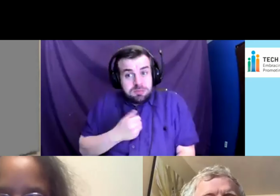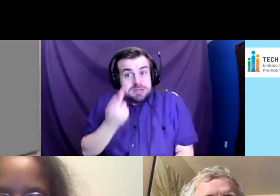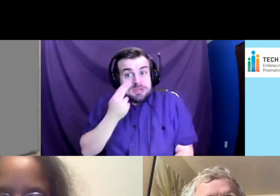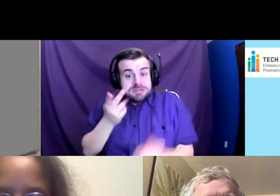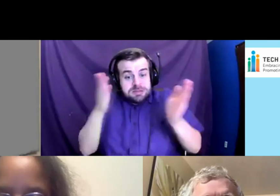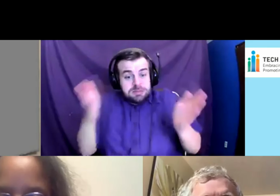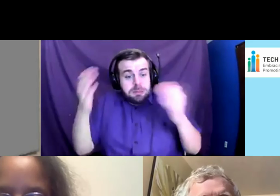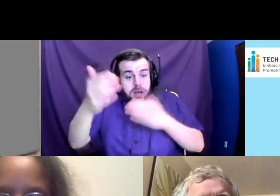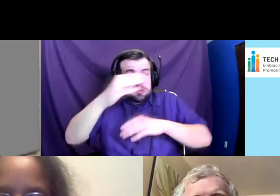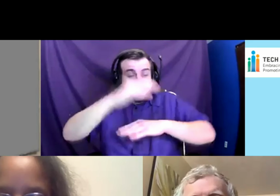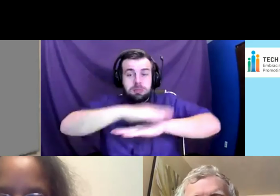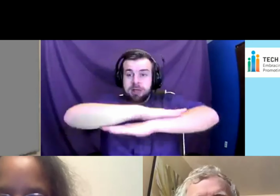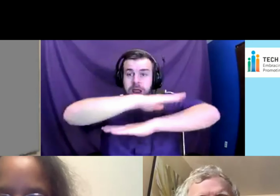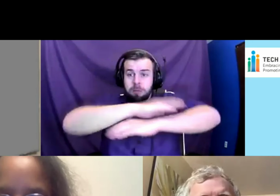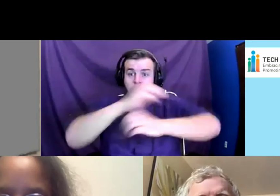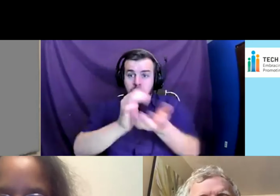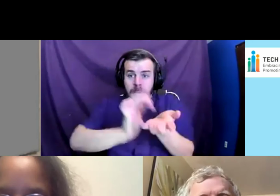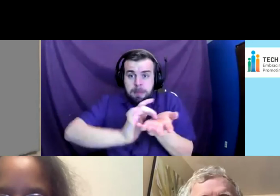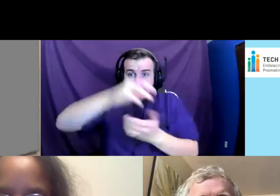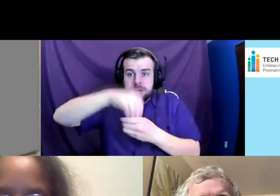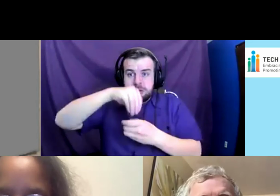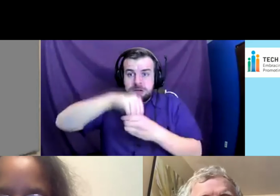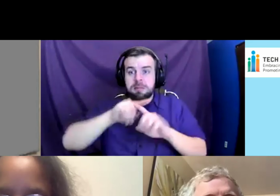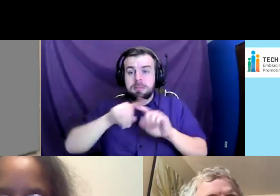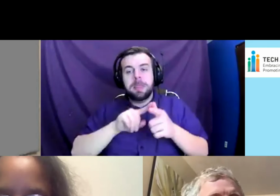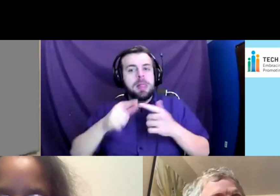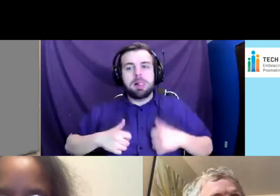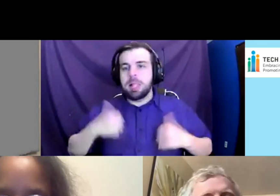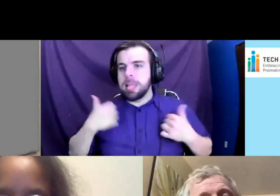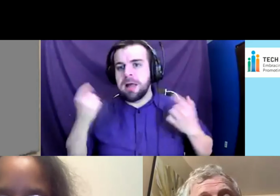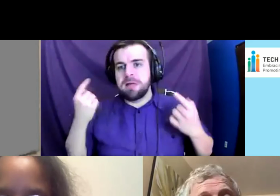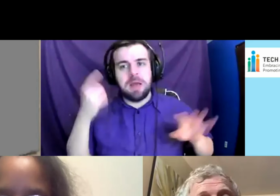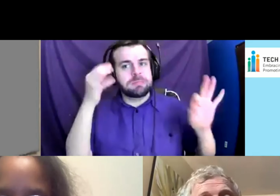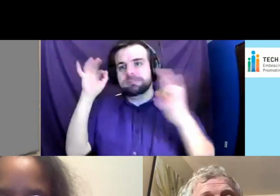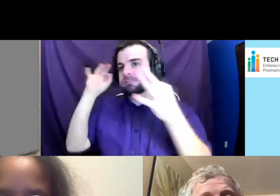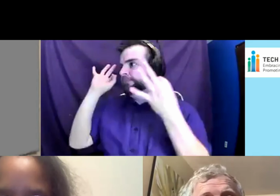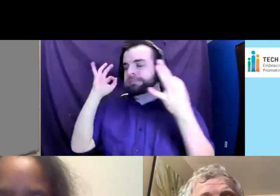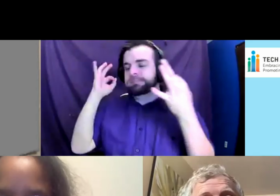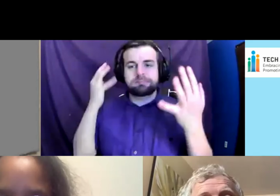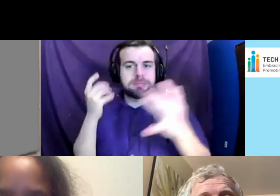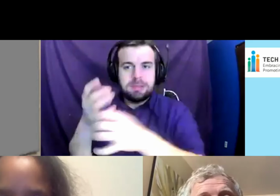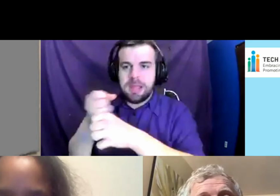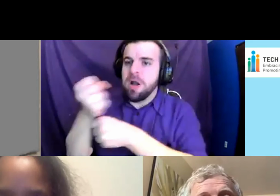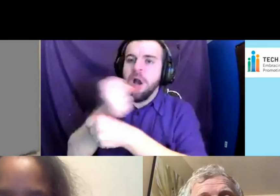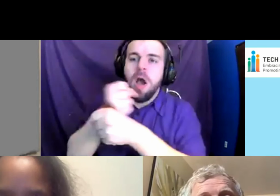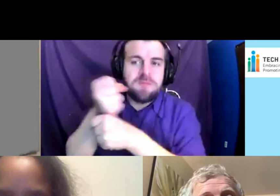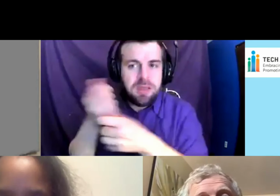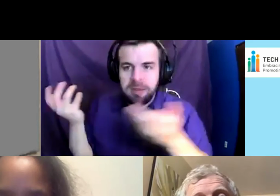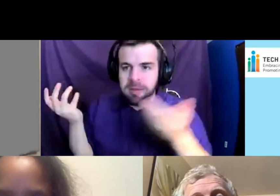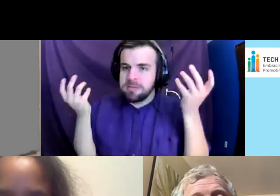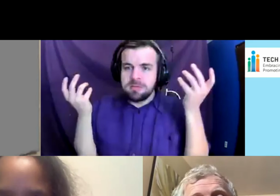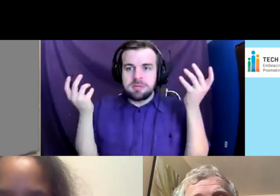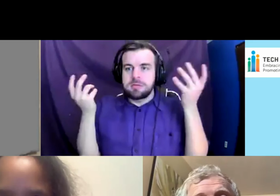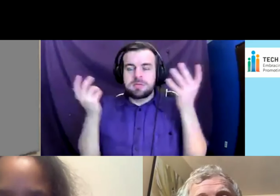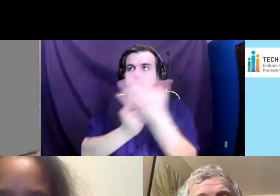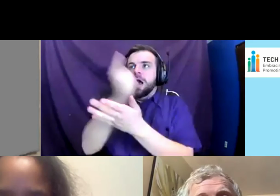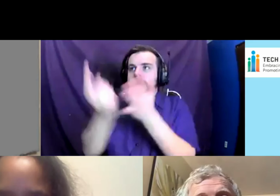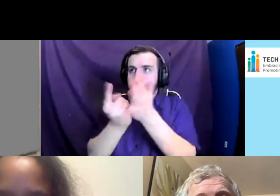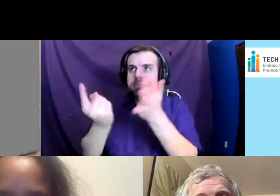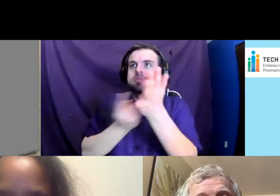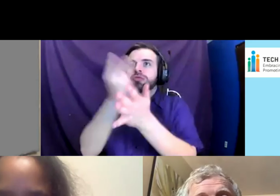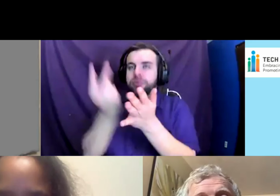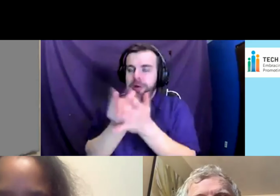but we get distracted and we go get a cup of coffee. Oh, it's been hours now that I forgot to take my